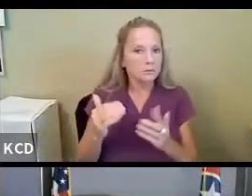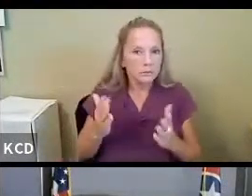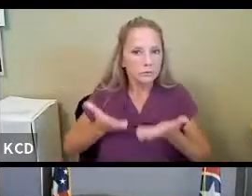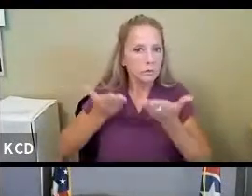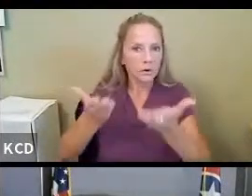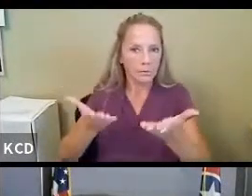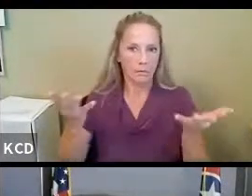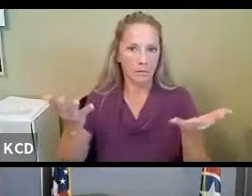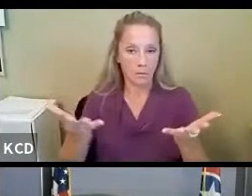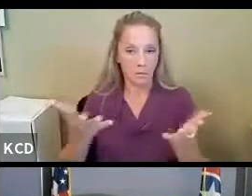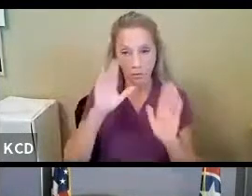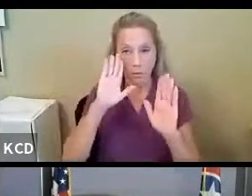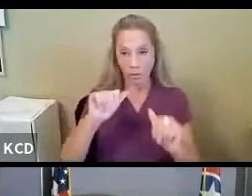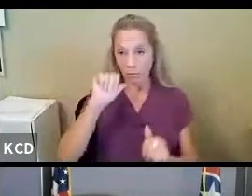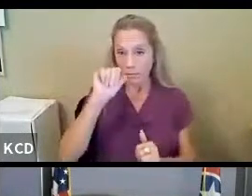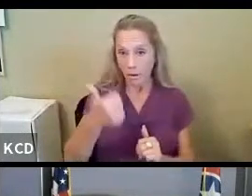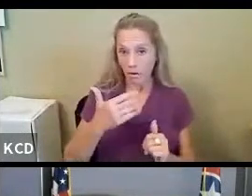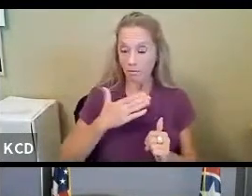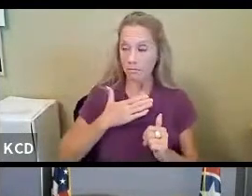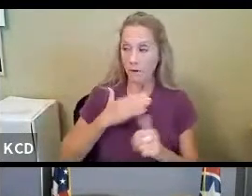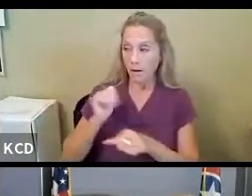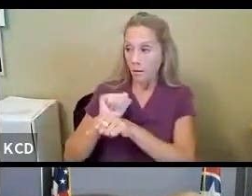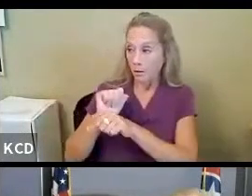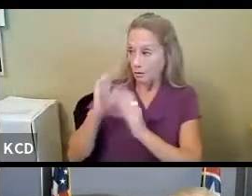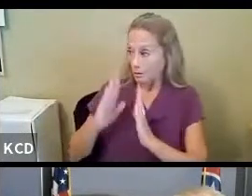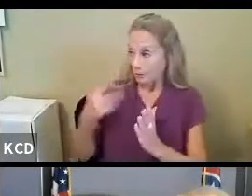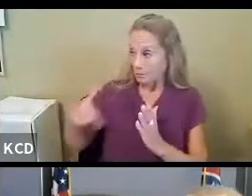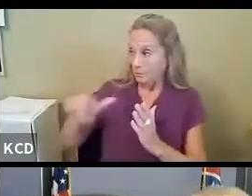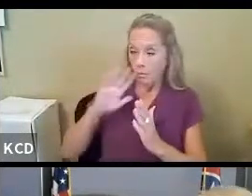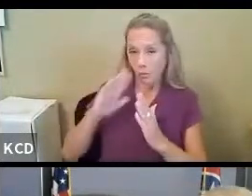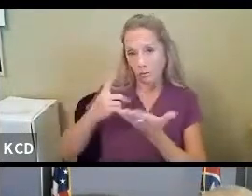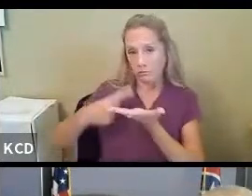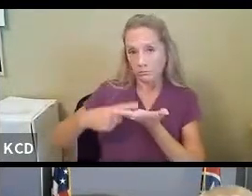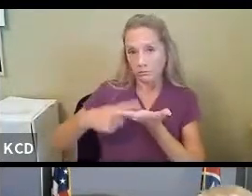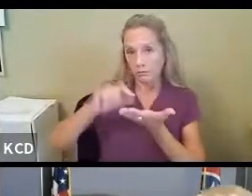discuss tomorrow with my colleagues.